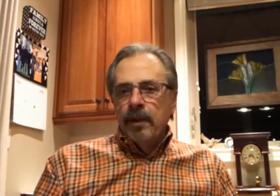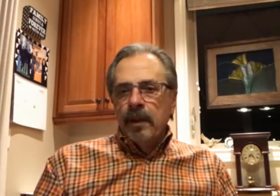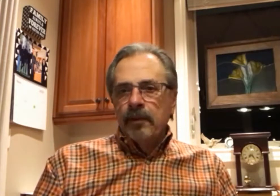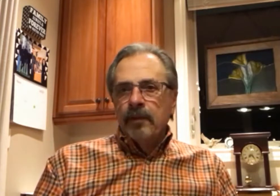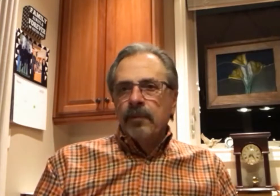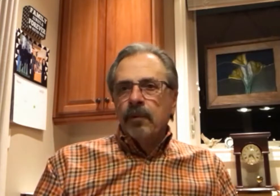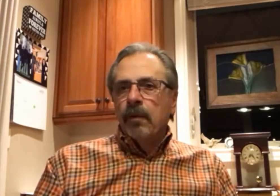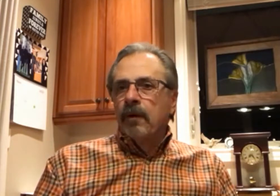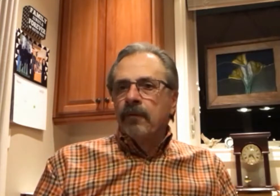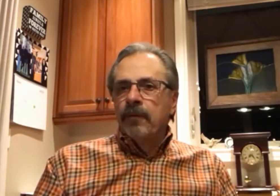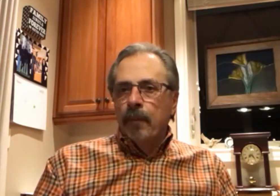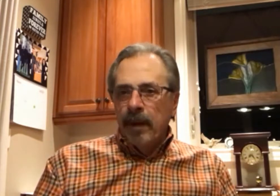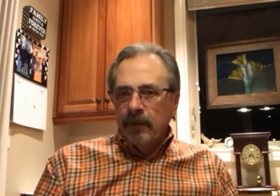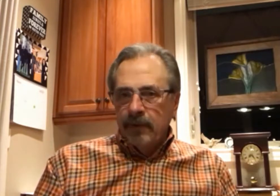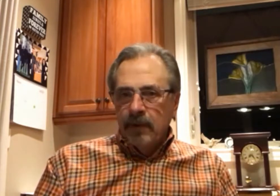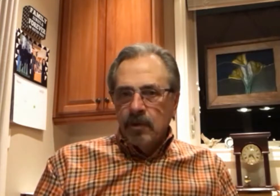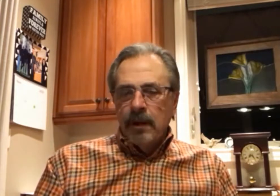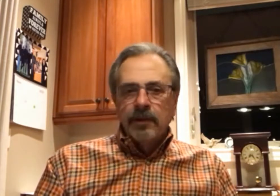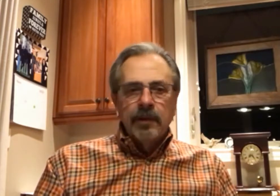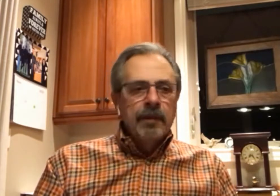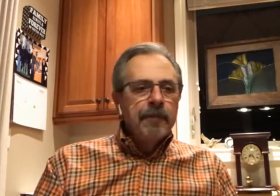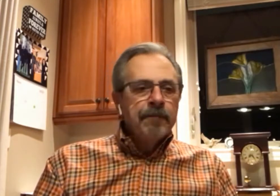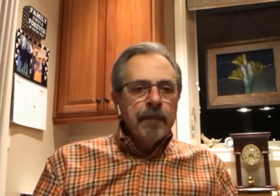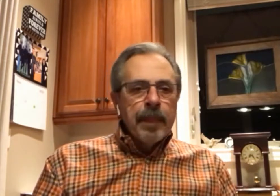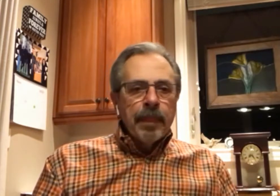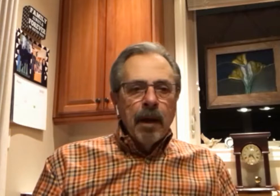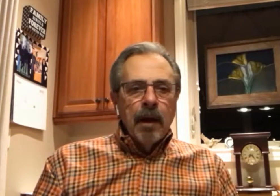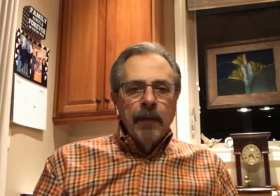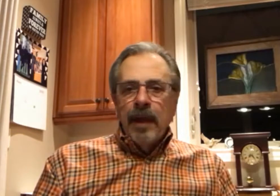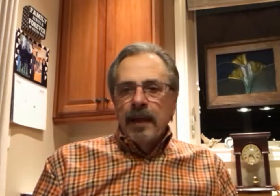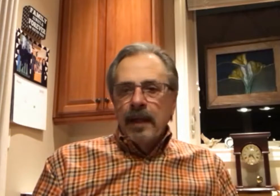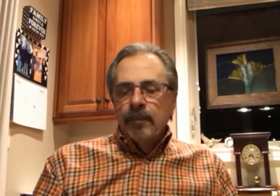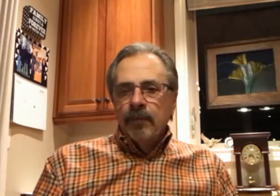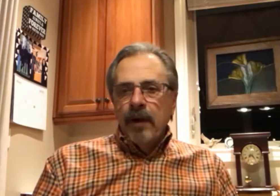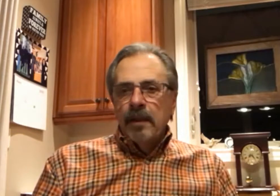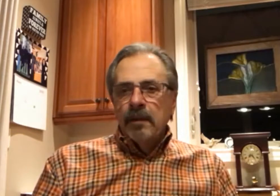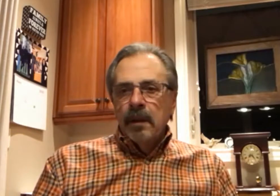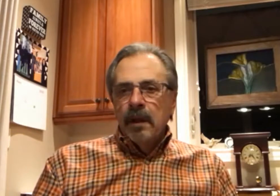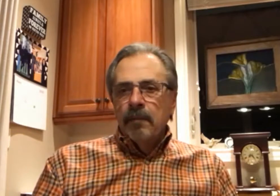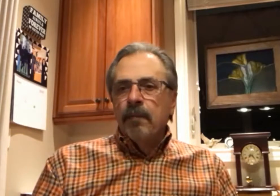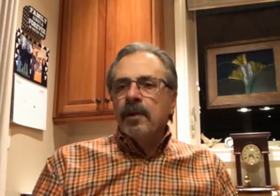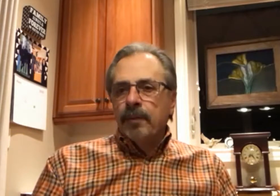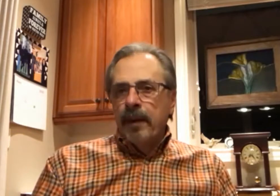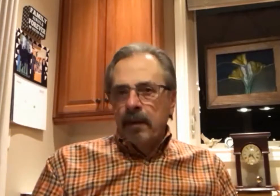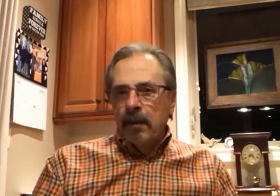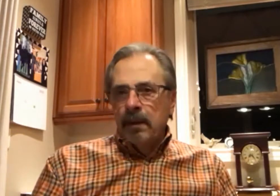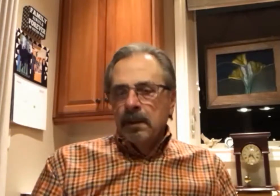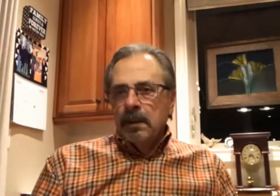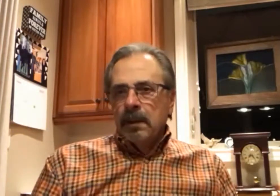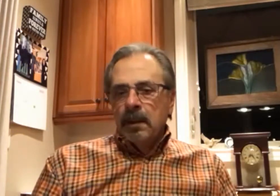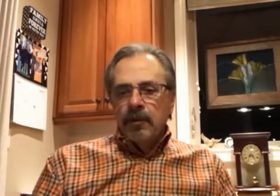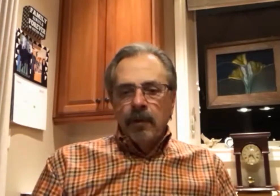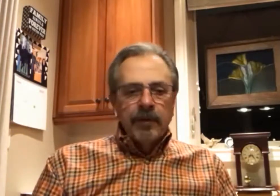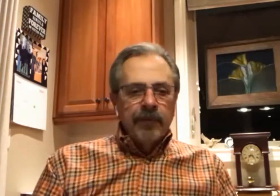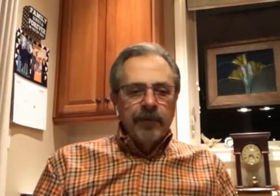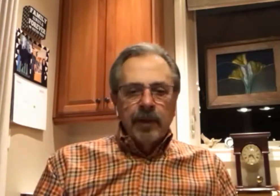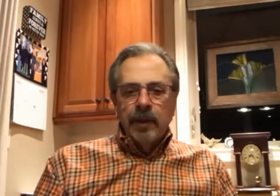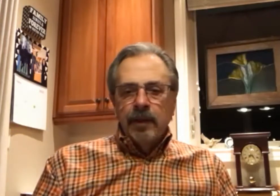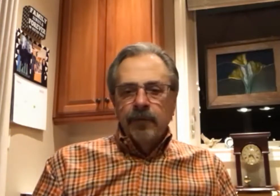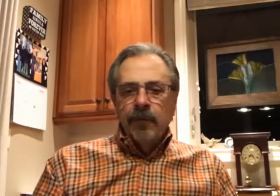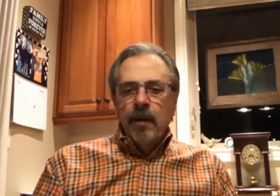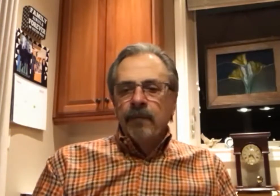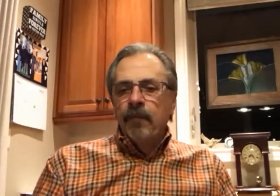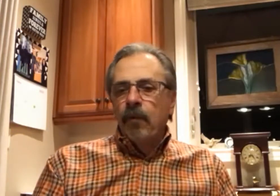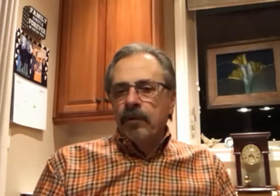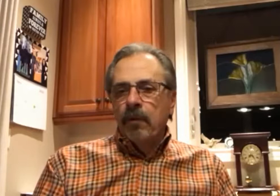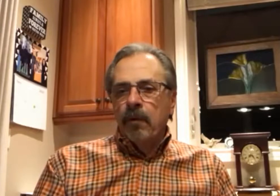could put some sort of bus transit on that and provide much better transit